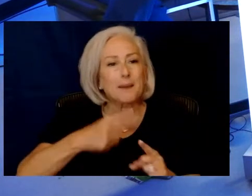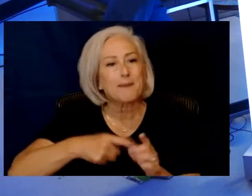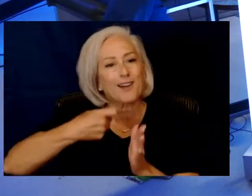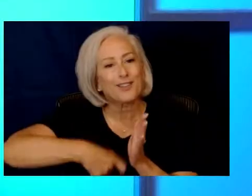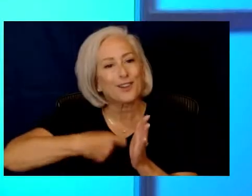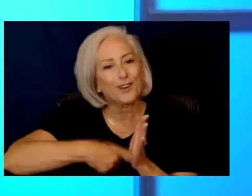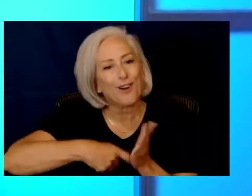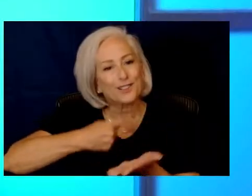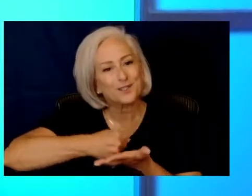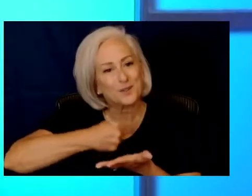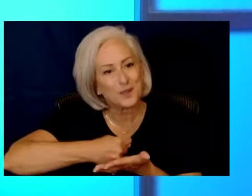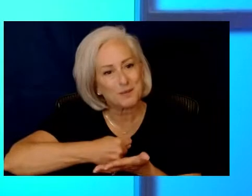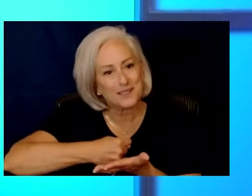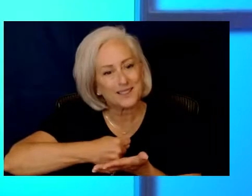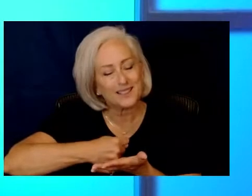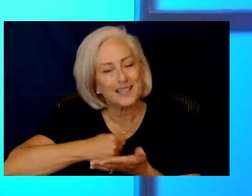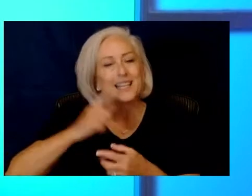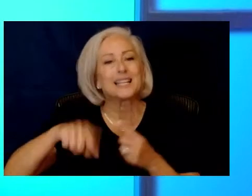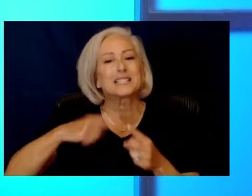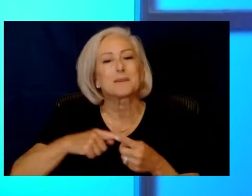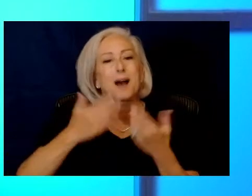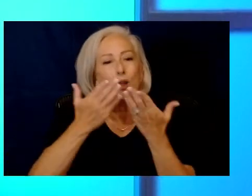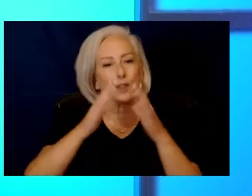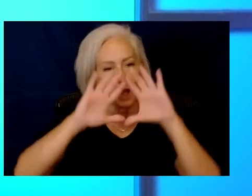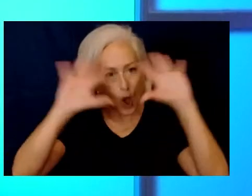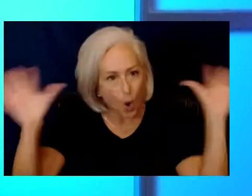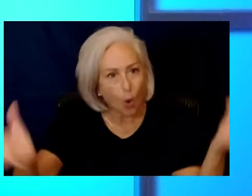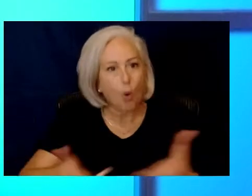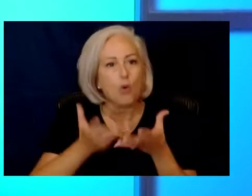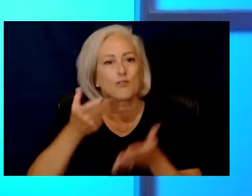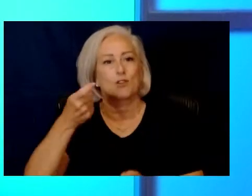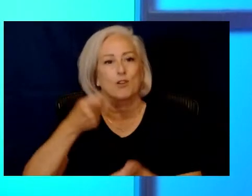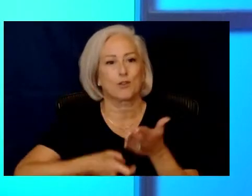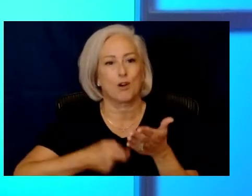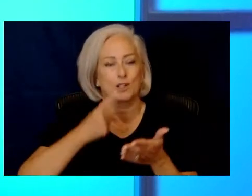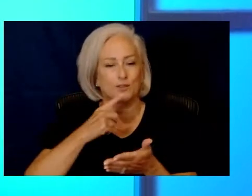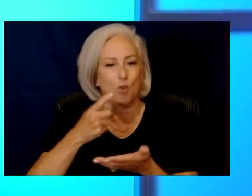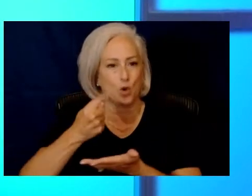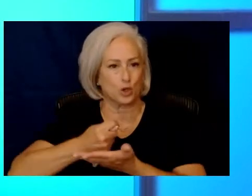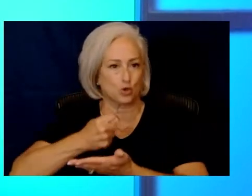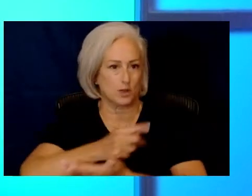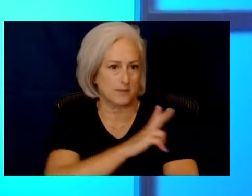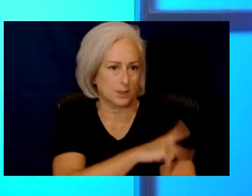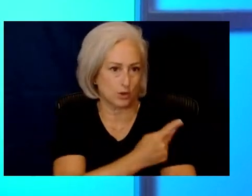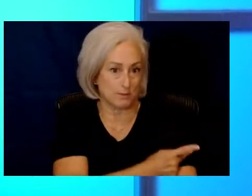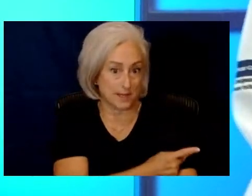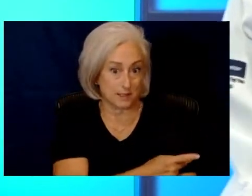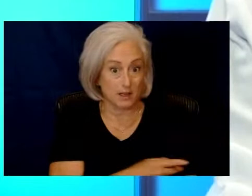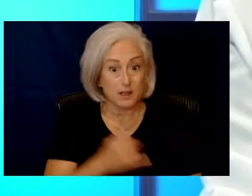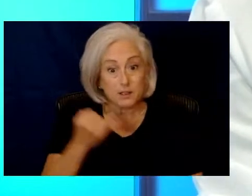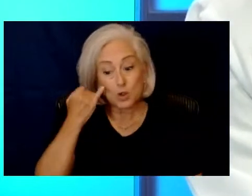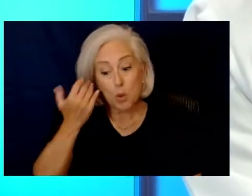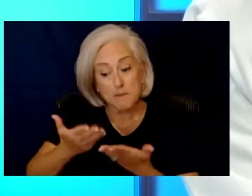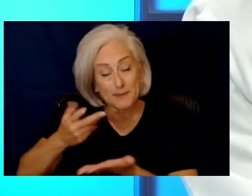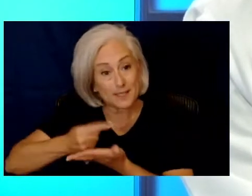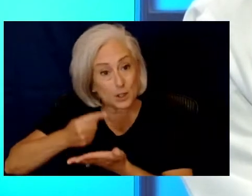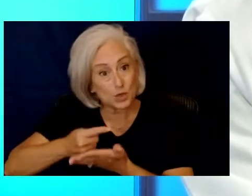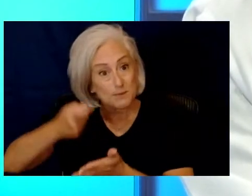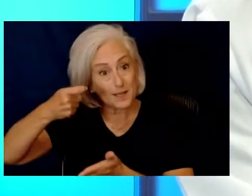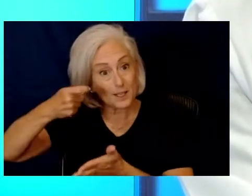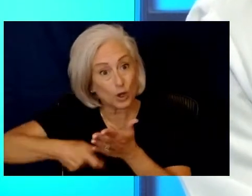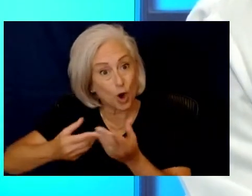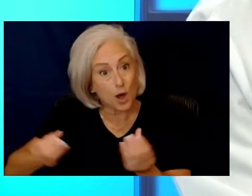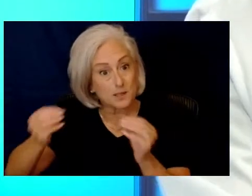taking care of a particular patient. If we have a technology that the treatment itself costs a little bit more, but if it reduces